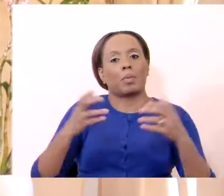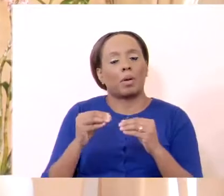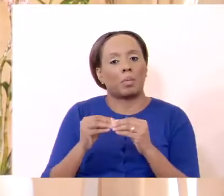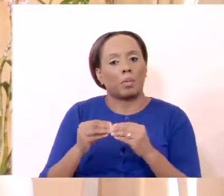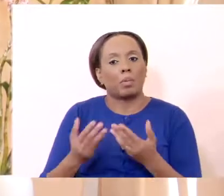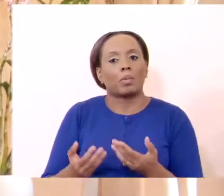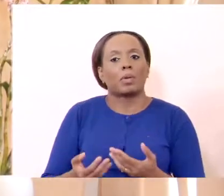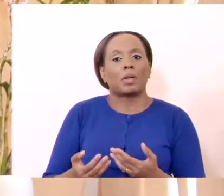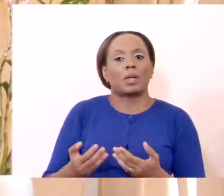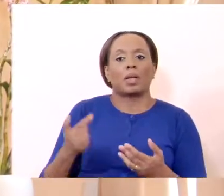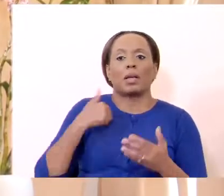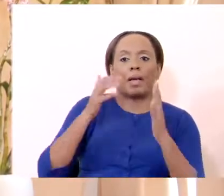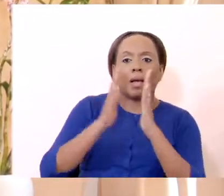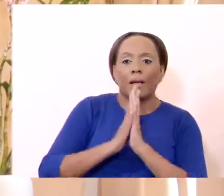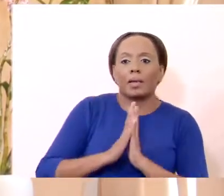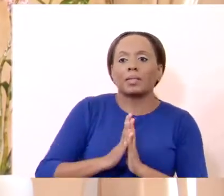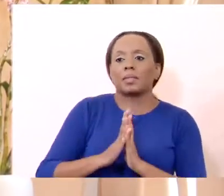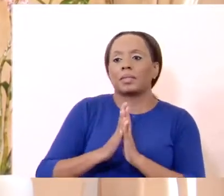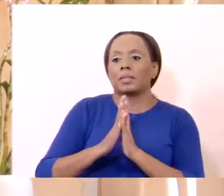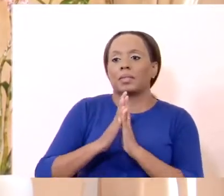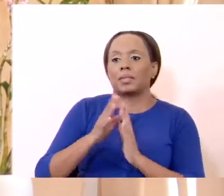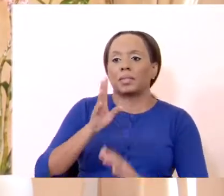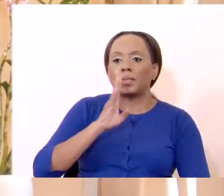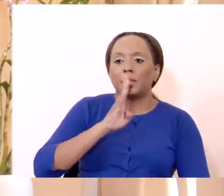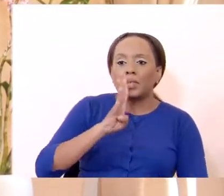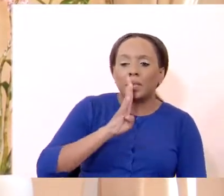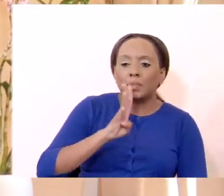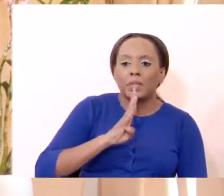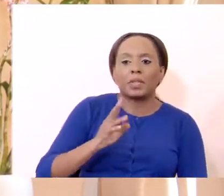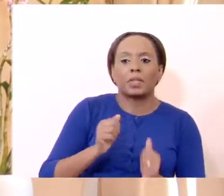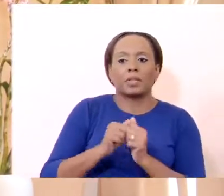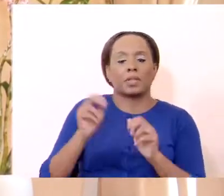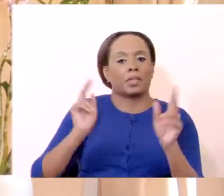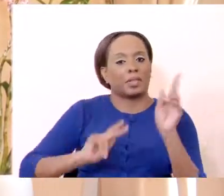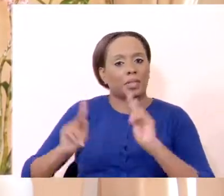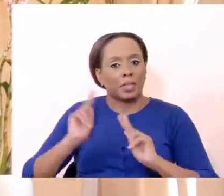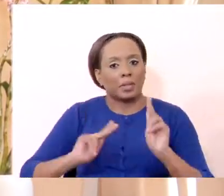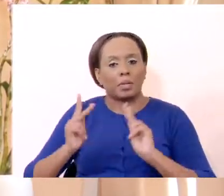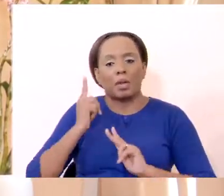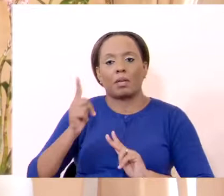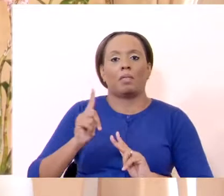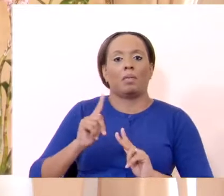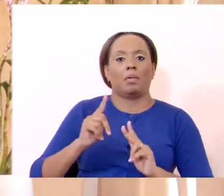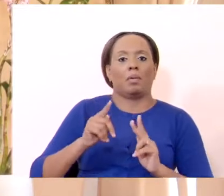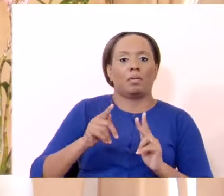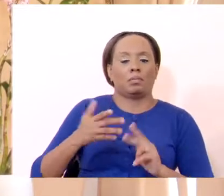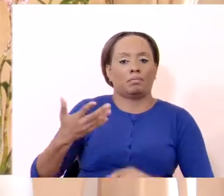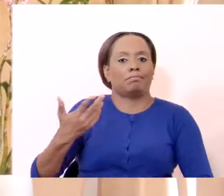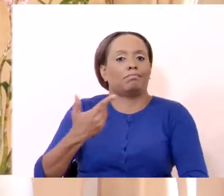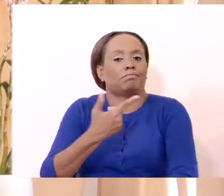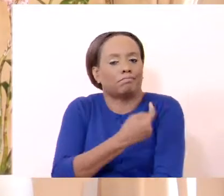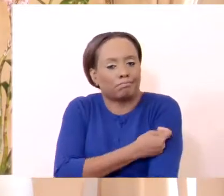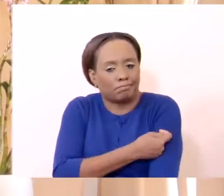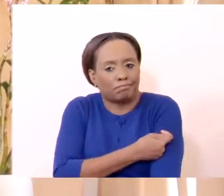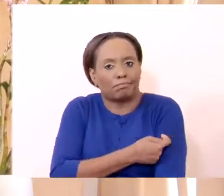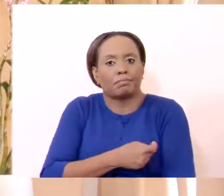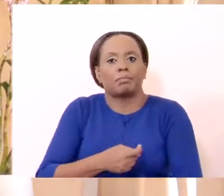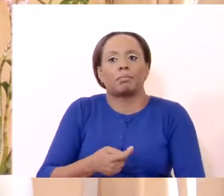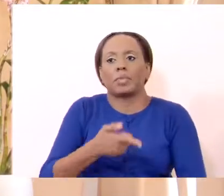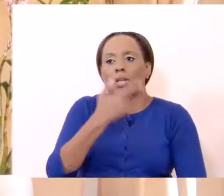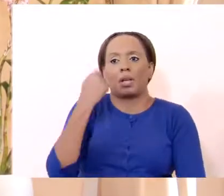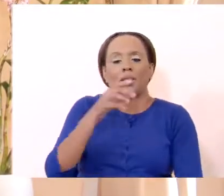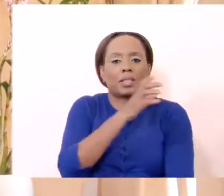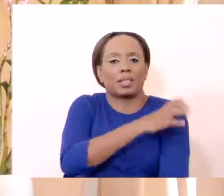their membership so that we can have more personnel available to open those facilities, to take some of the strain off of the